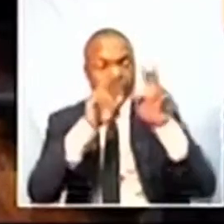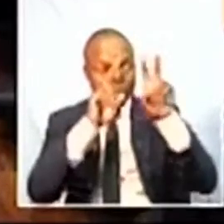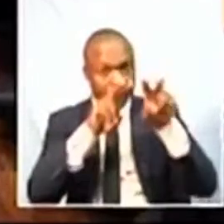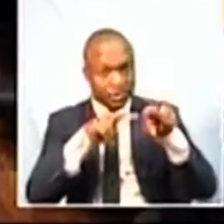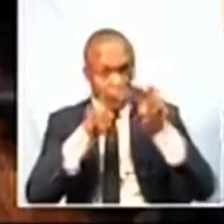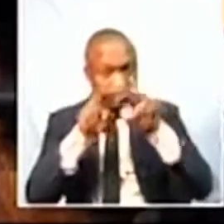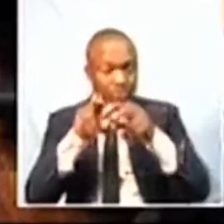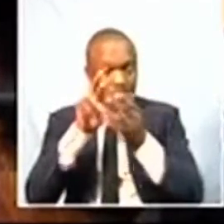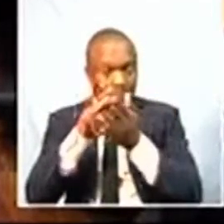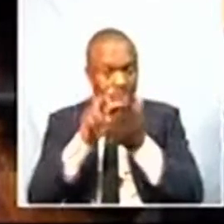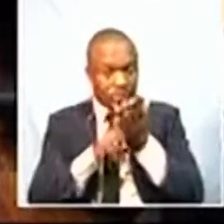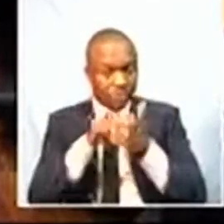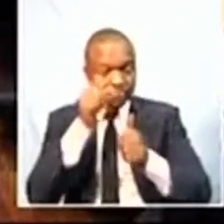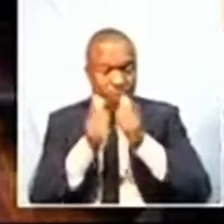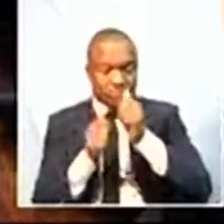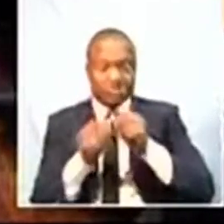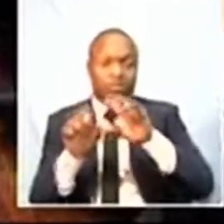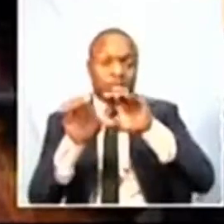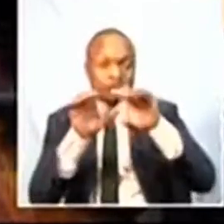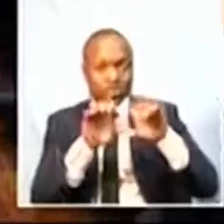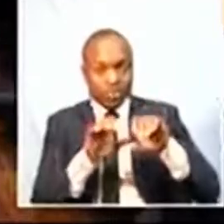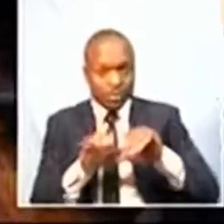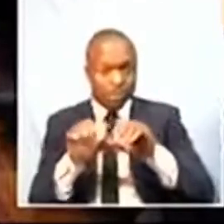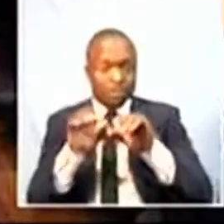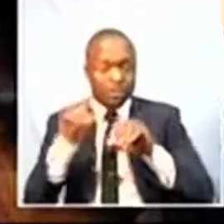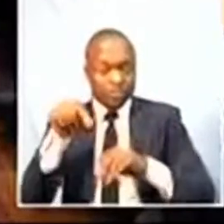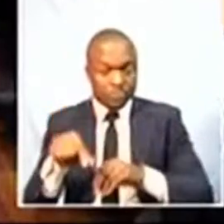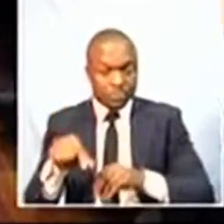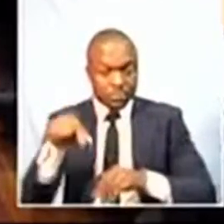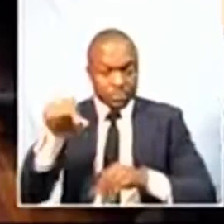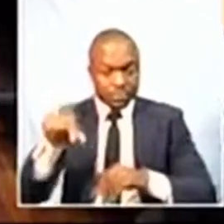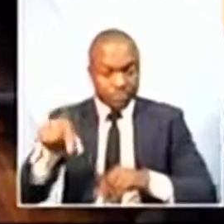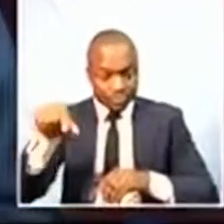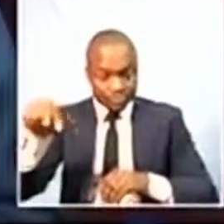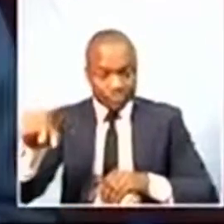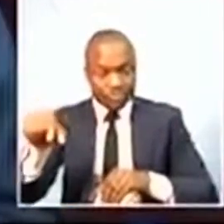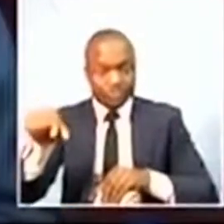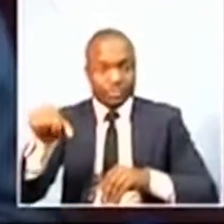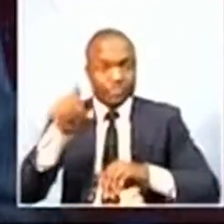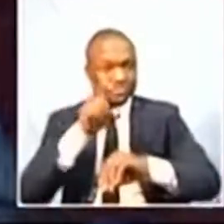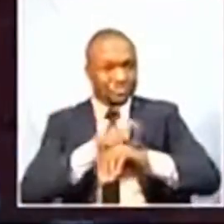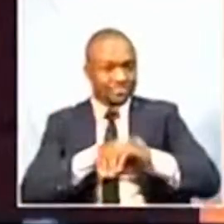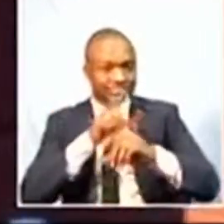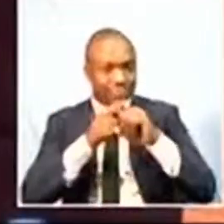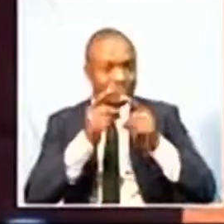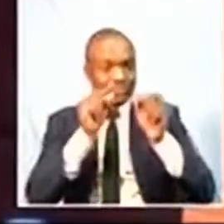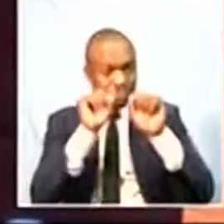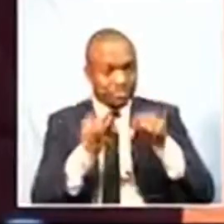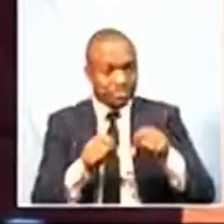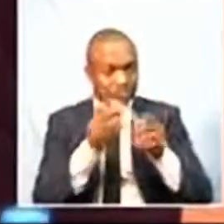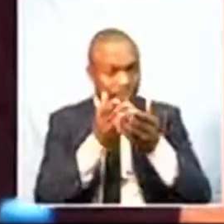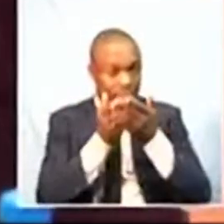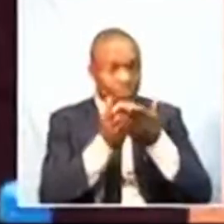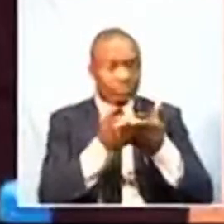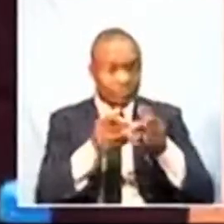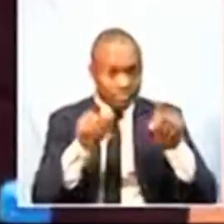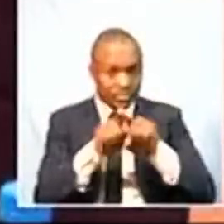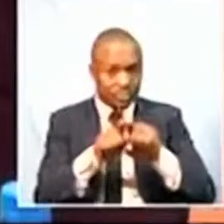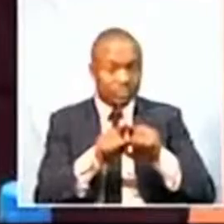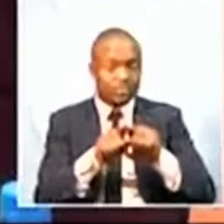reports that we normally conduct on a quarterly basis, but we can also submit the same copies